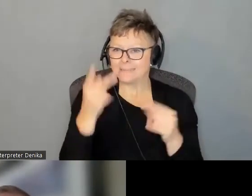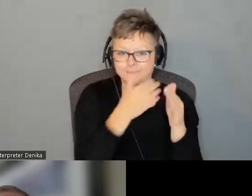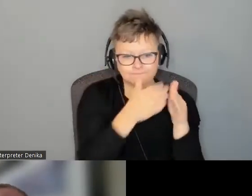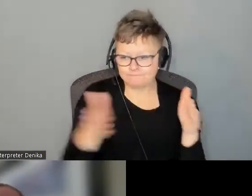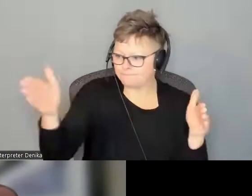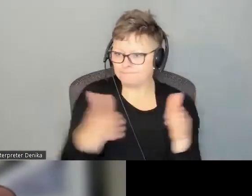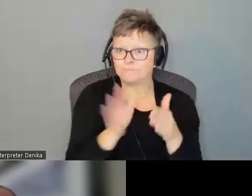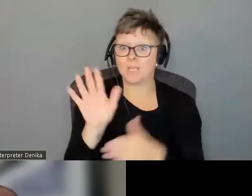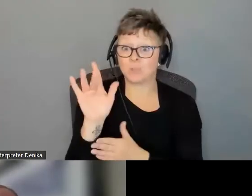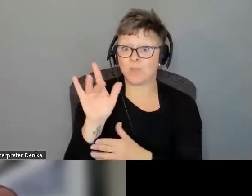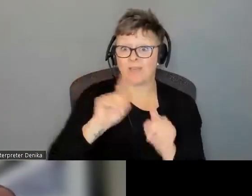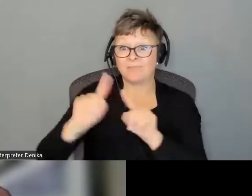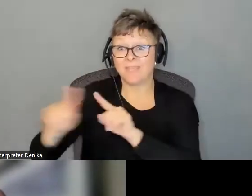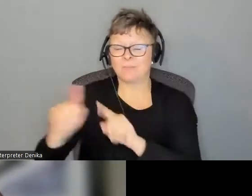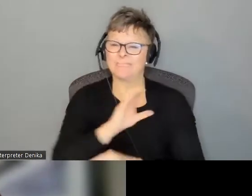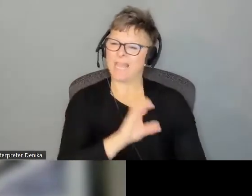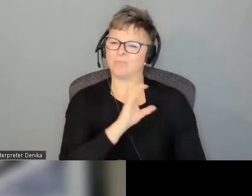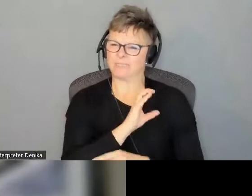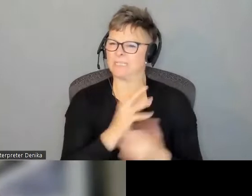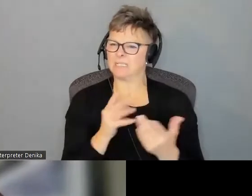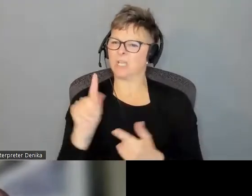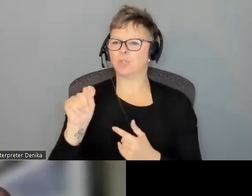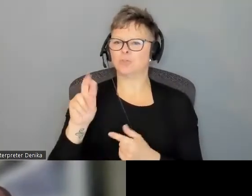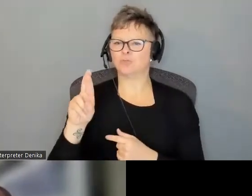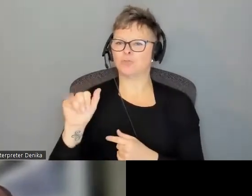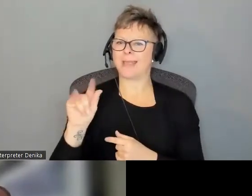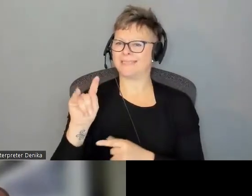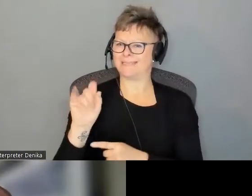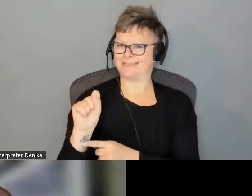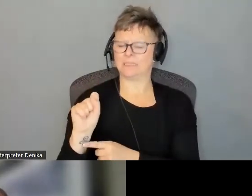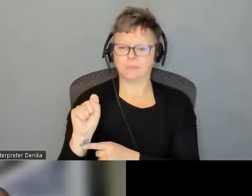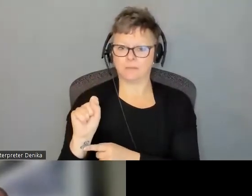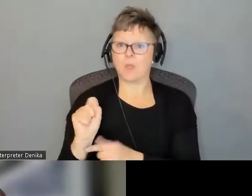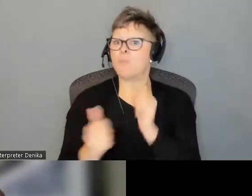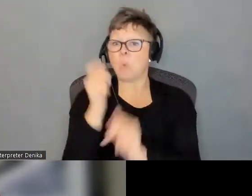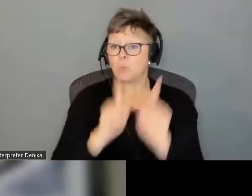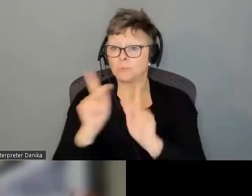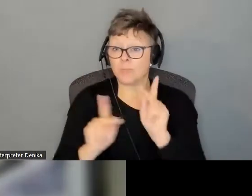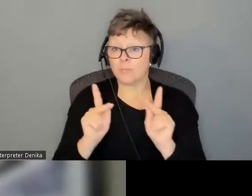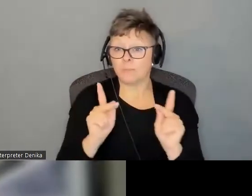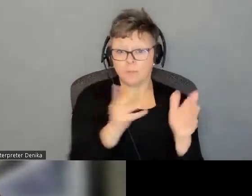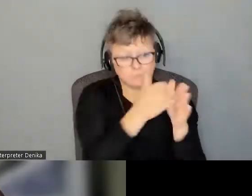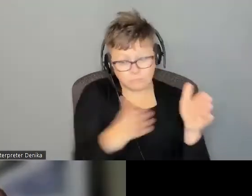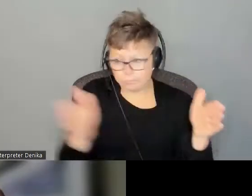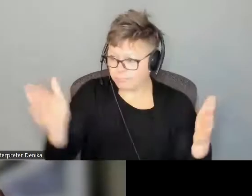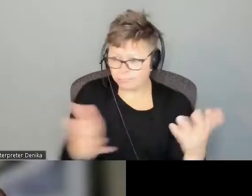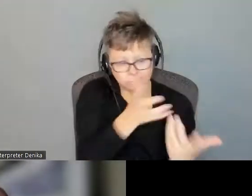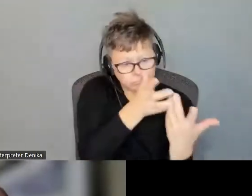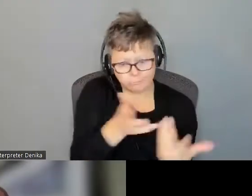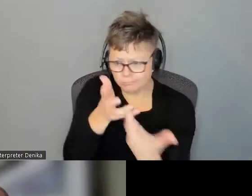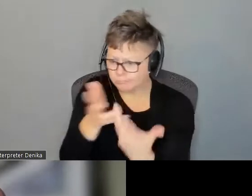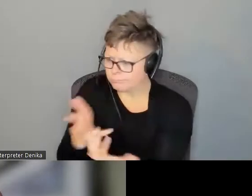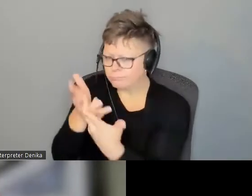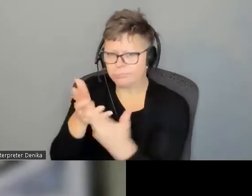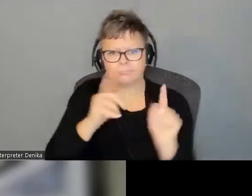traits. And then we find that most people fall within, these middle traits, these 4 to